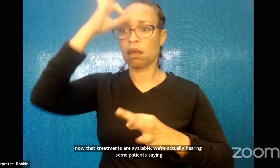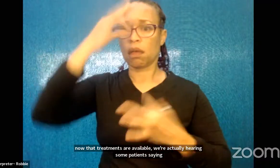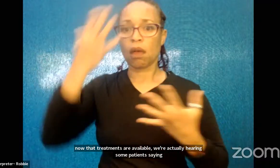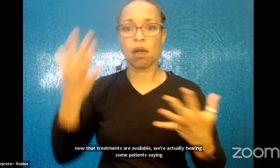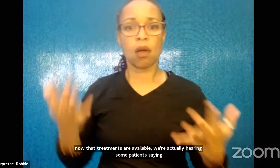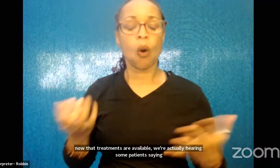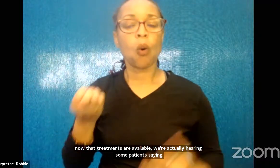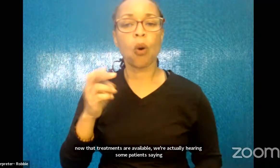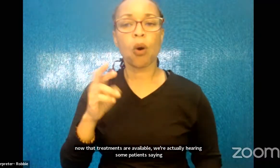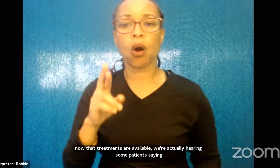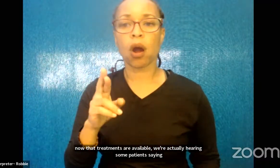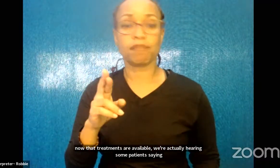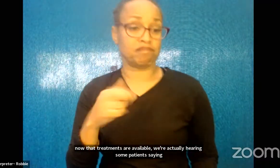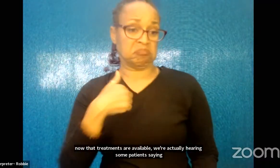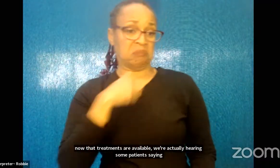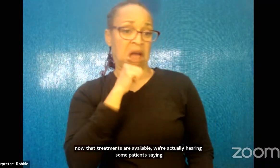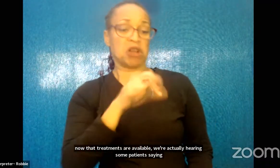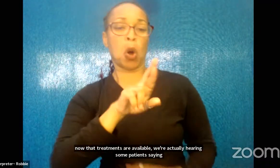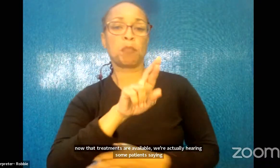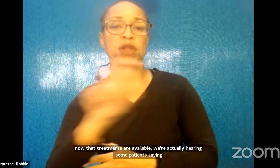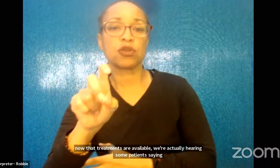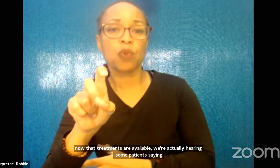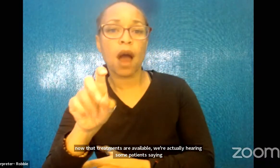I don't prescribe it, or things like that,